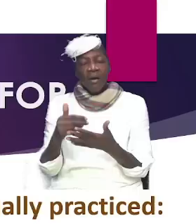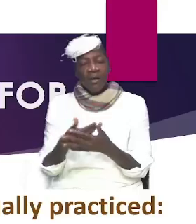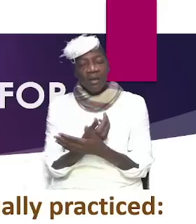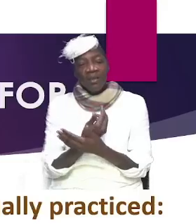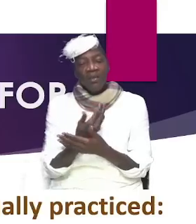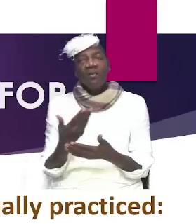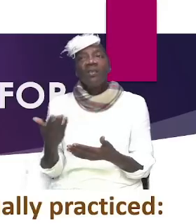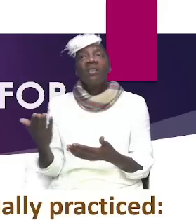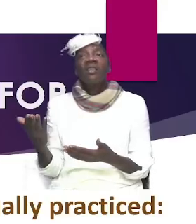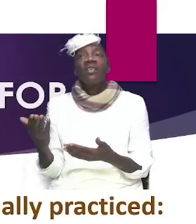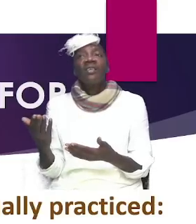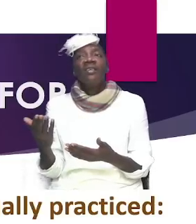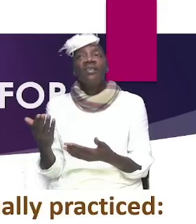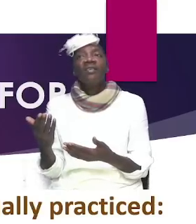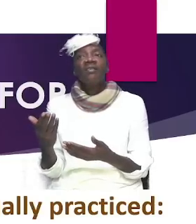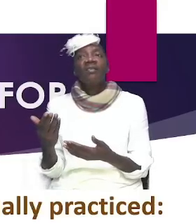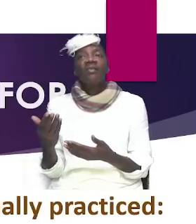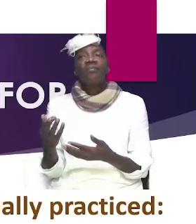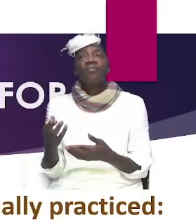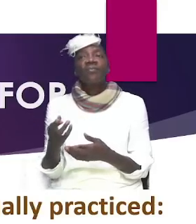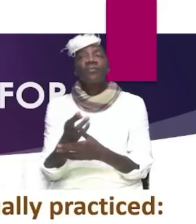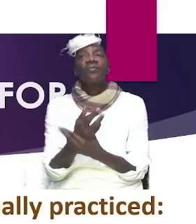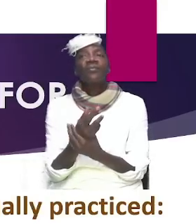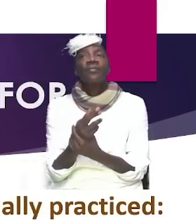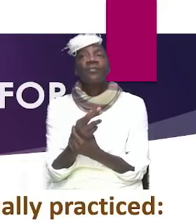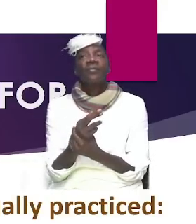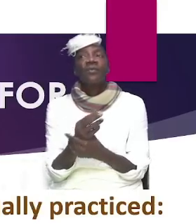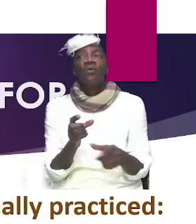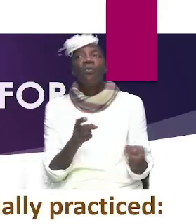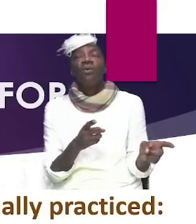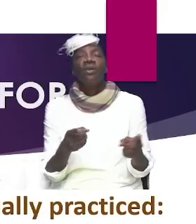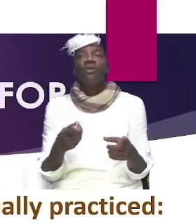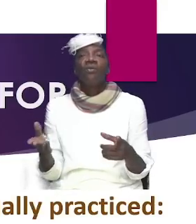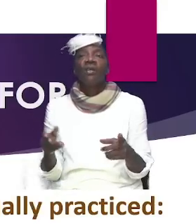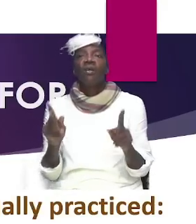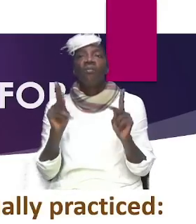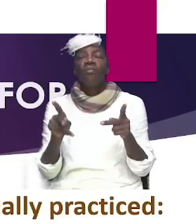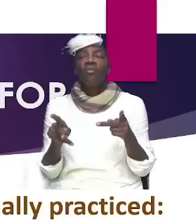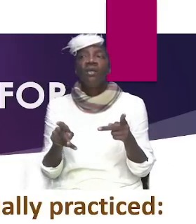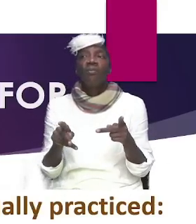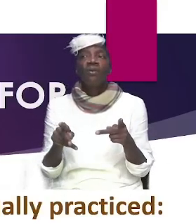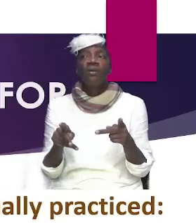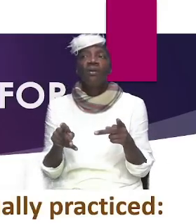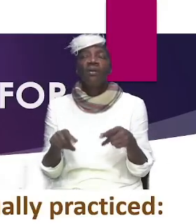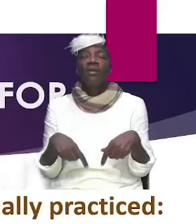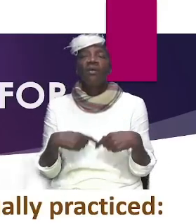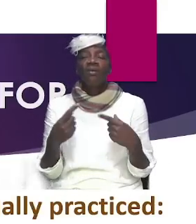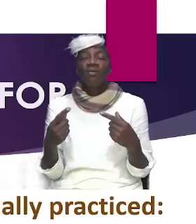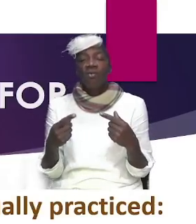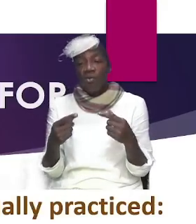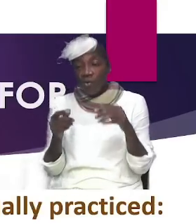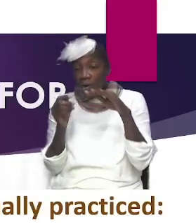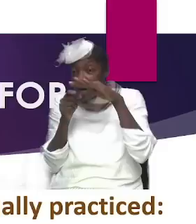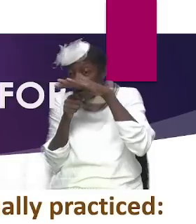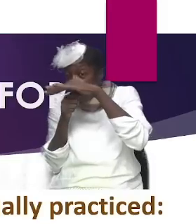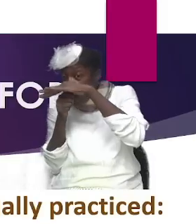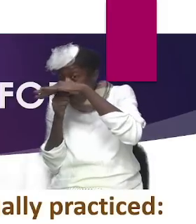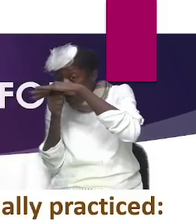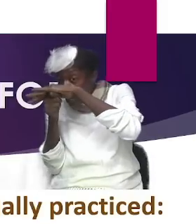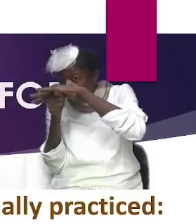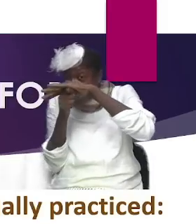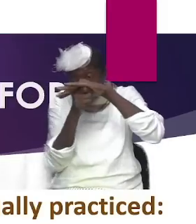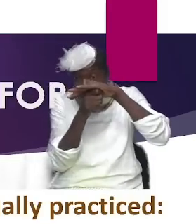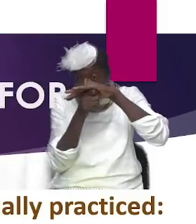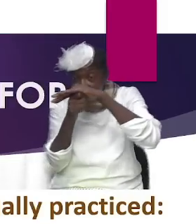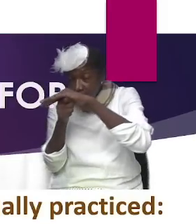things that were required. When we do them, people would normally go into their closets and pray. And when people